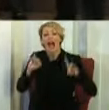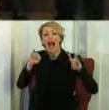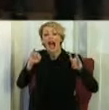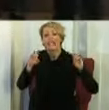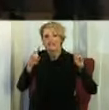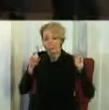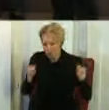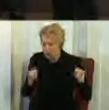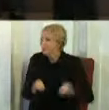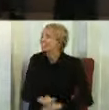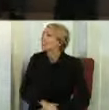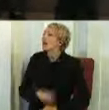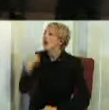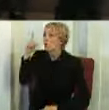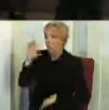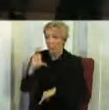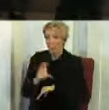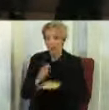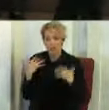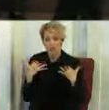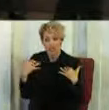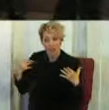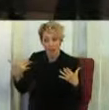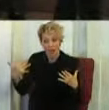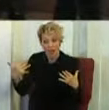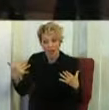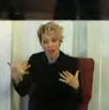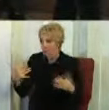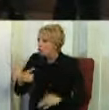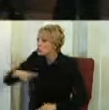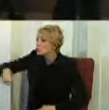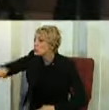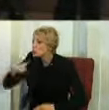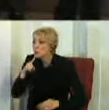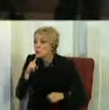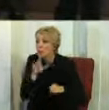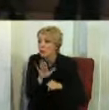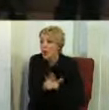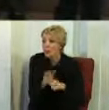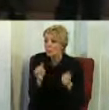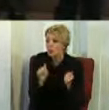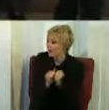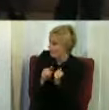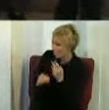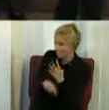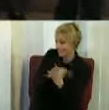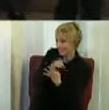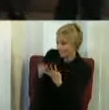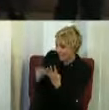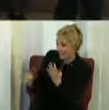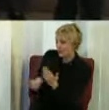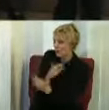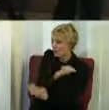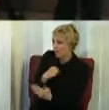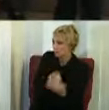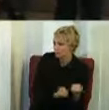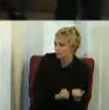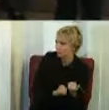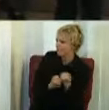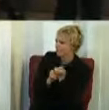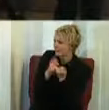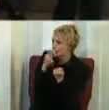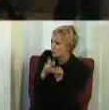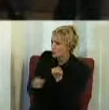I do. And to us, the congregation, I ask you, do you covenant with our new members to support them in their journey